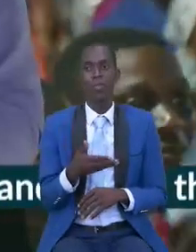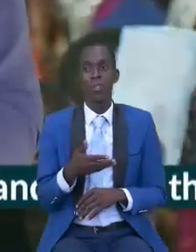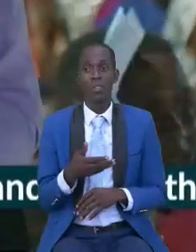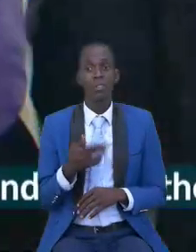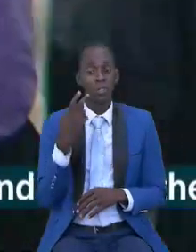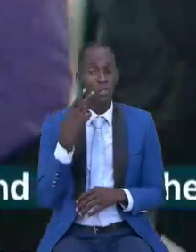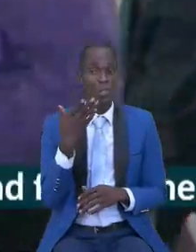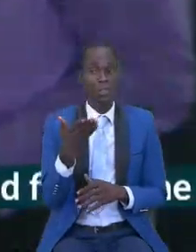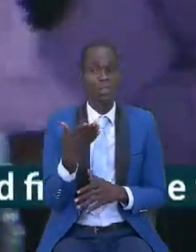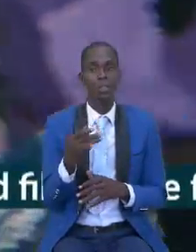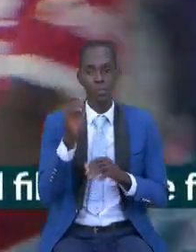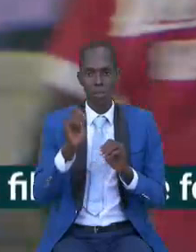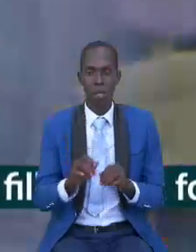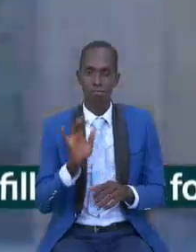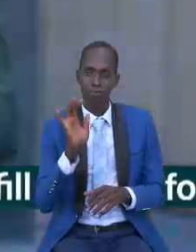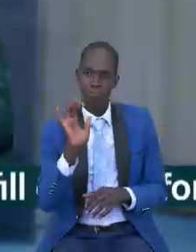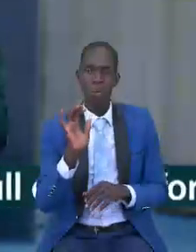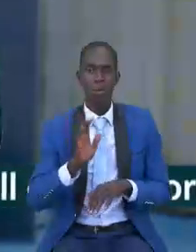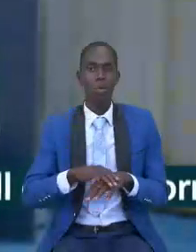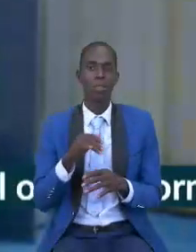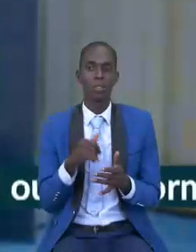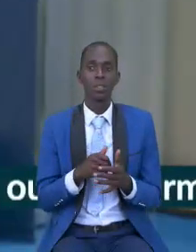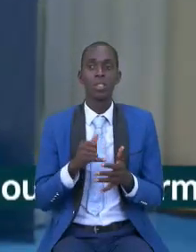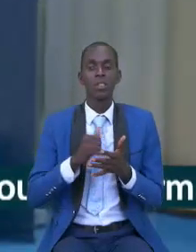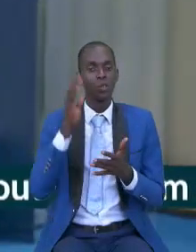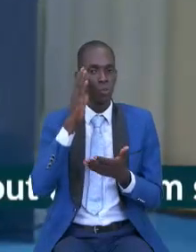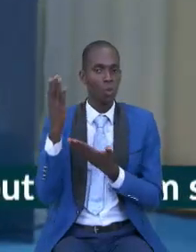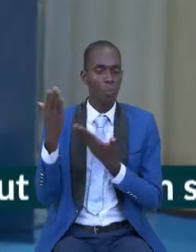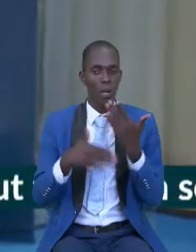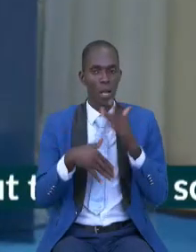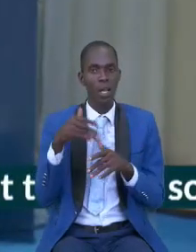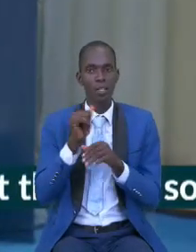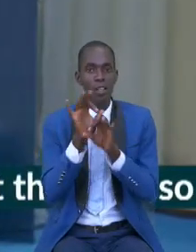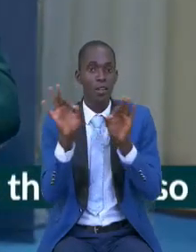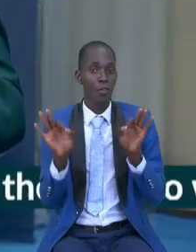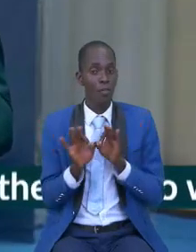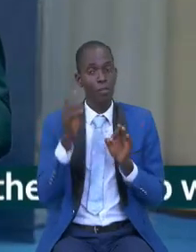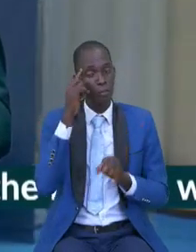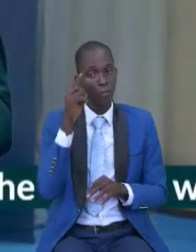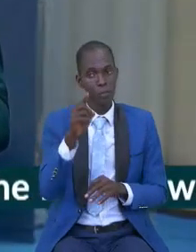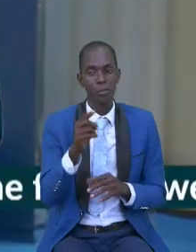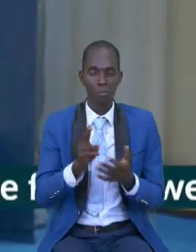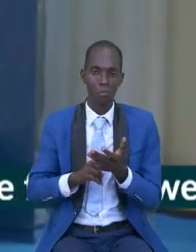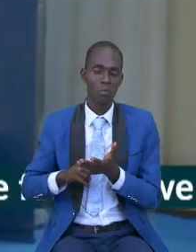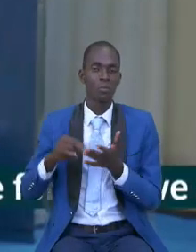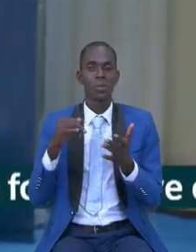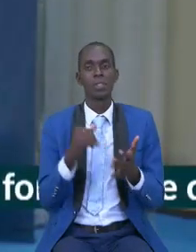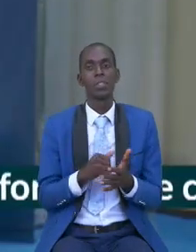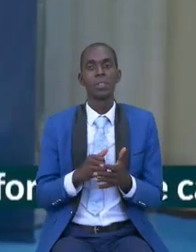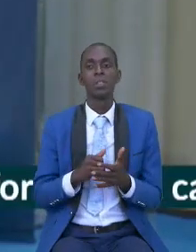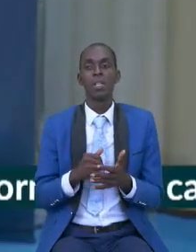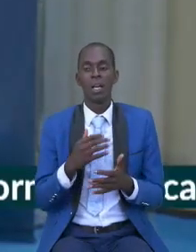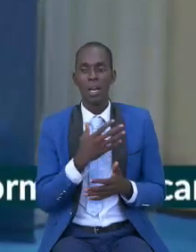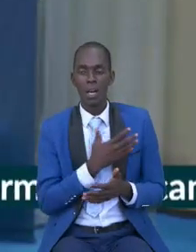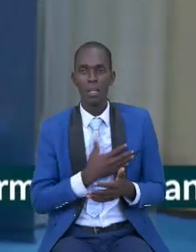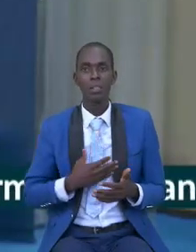doing that, you know, we are having converts rally. Tomorrow will